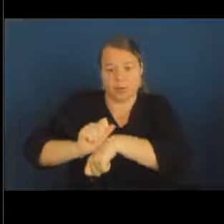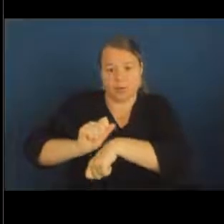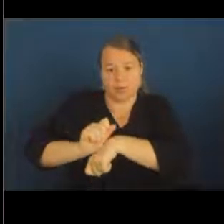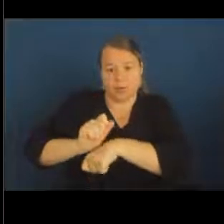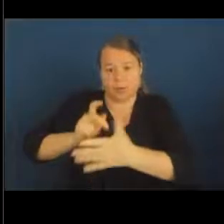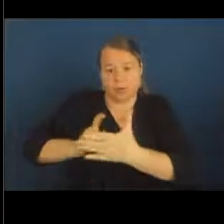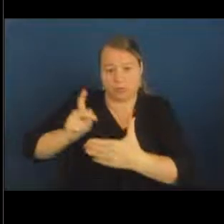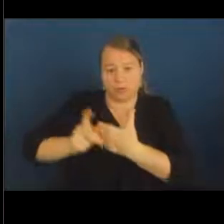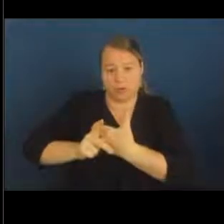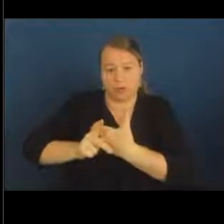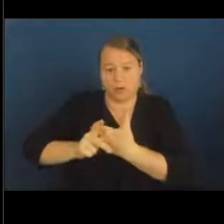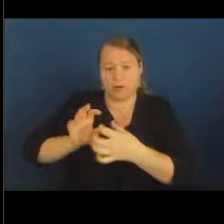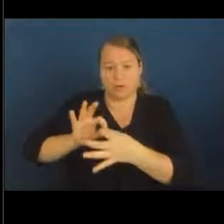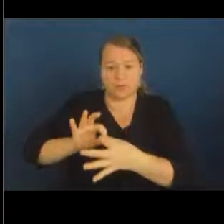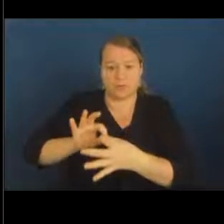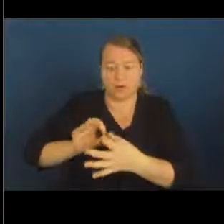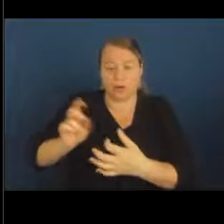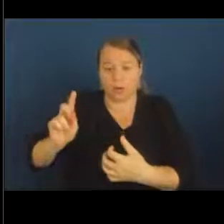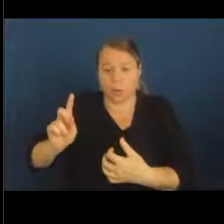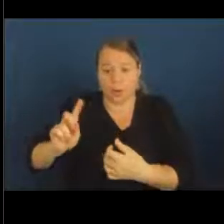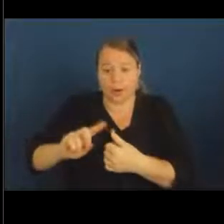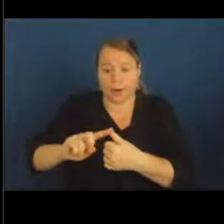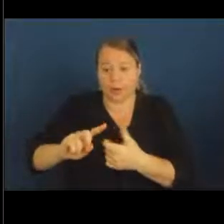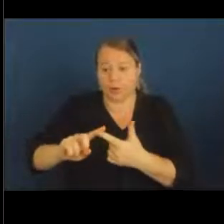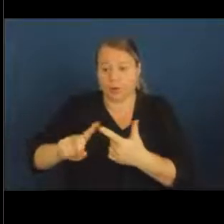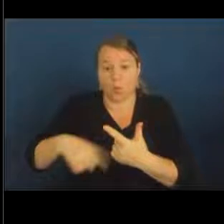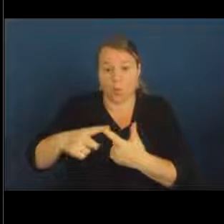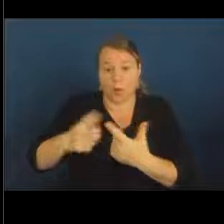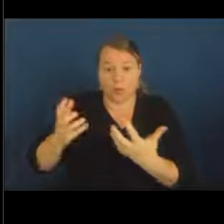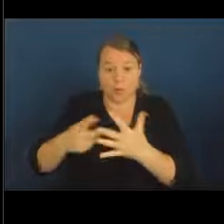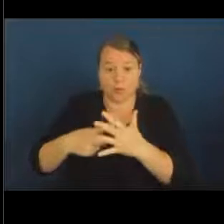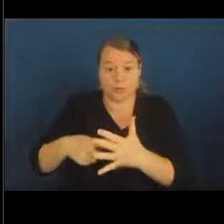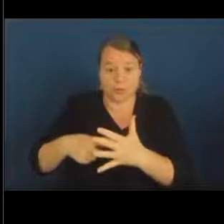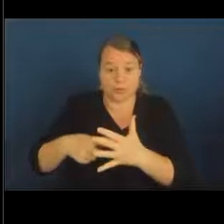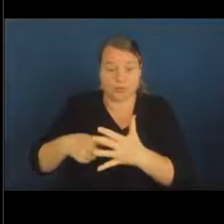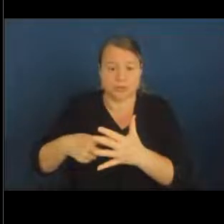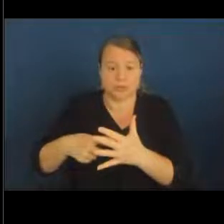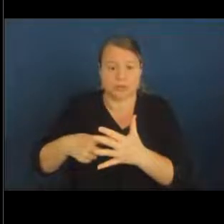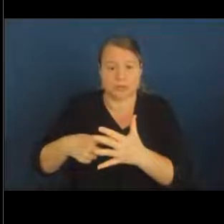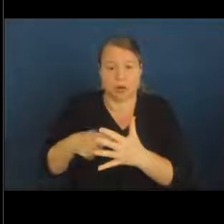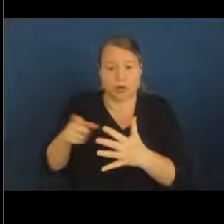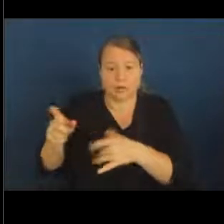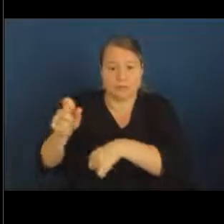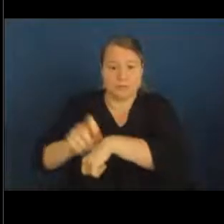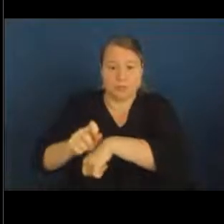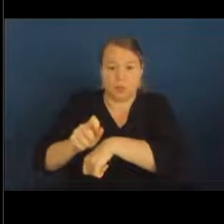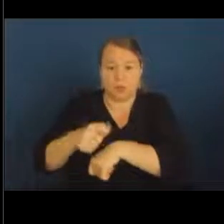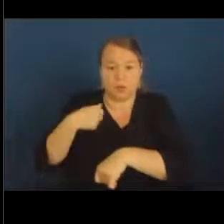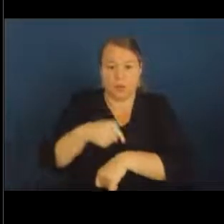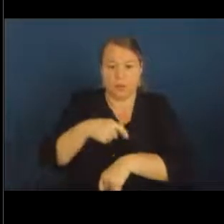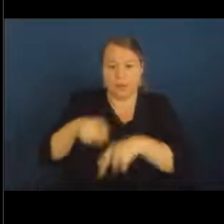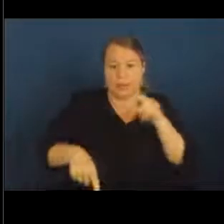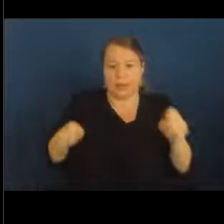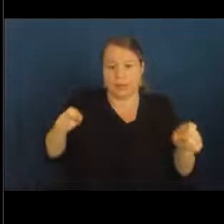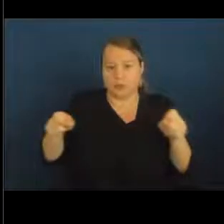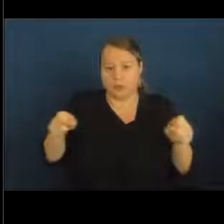program in terms of where and when he wants to start his work,